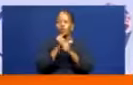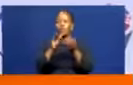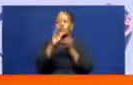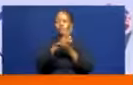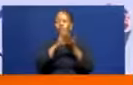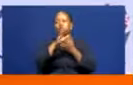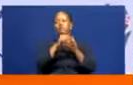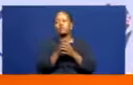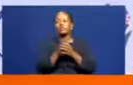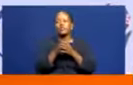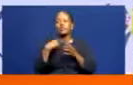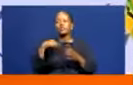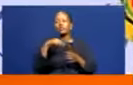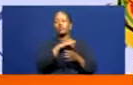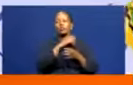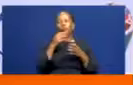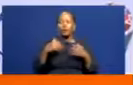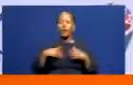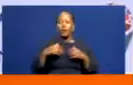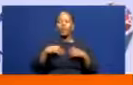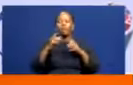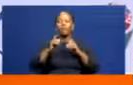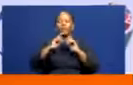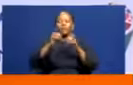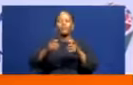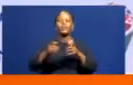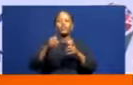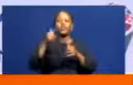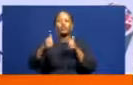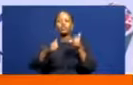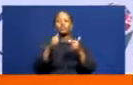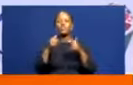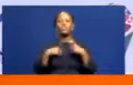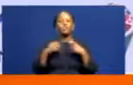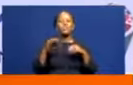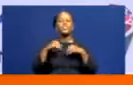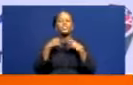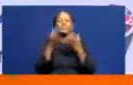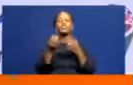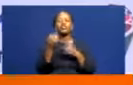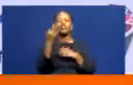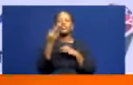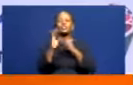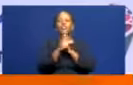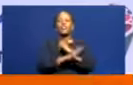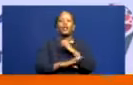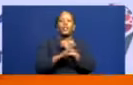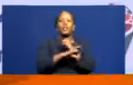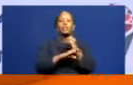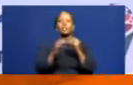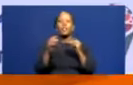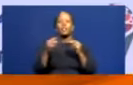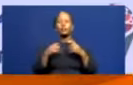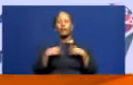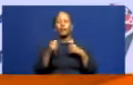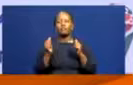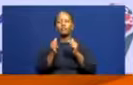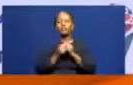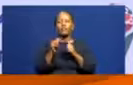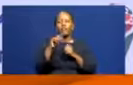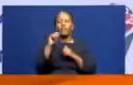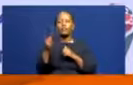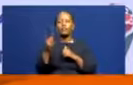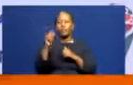have an award that's been given to three countries for a total of $10,000.